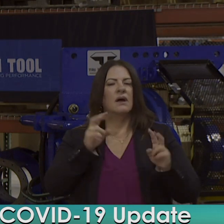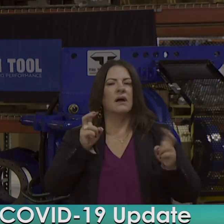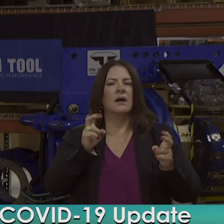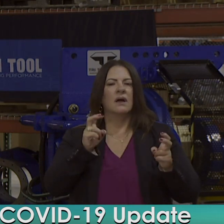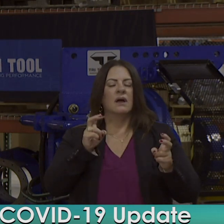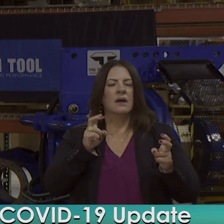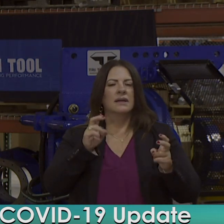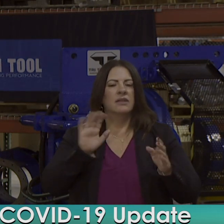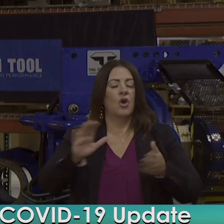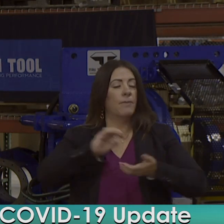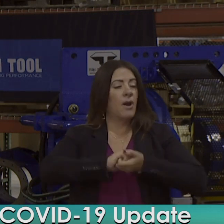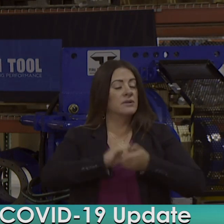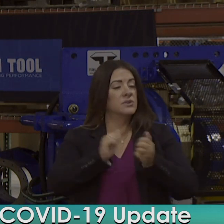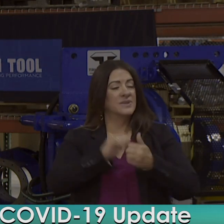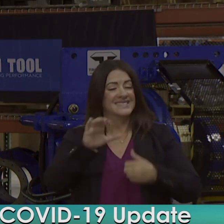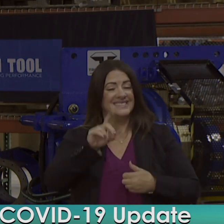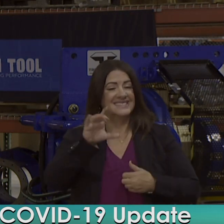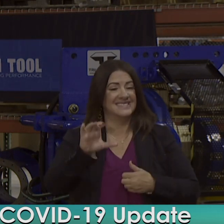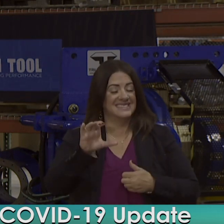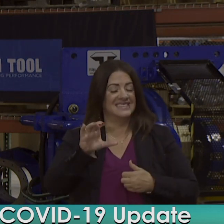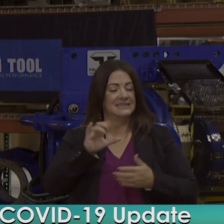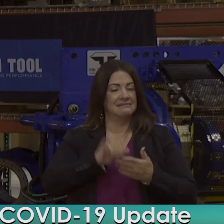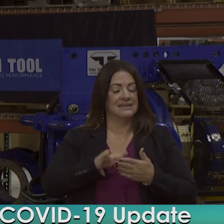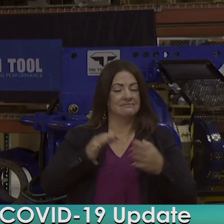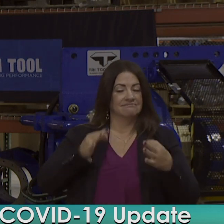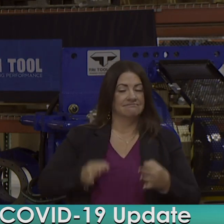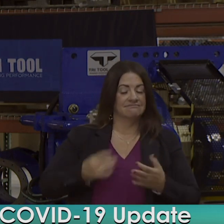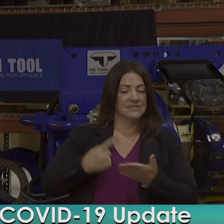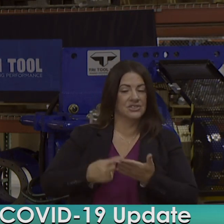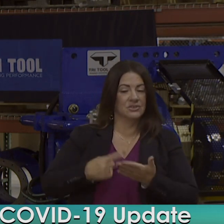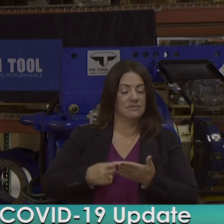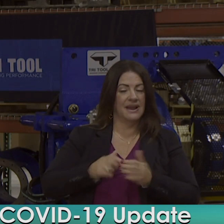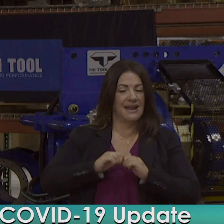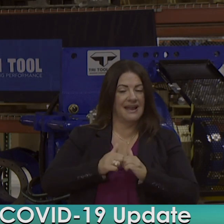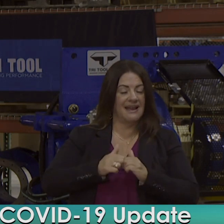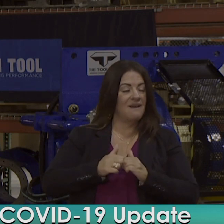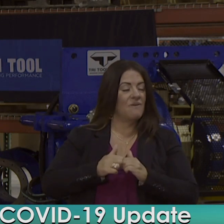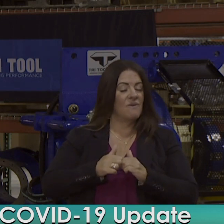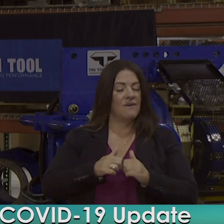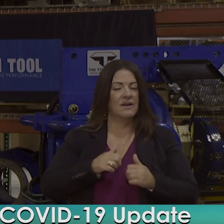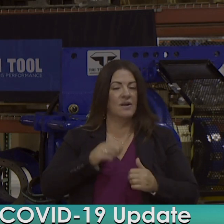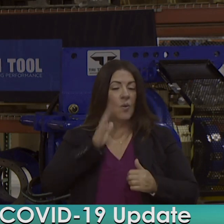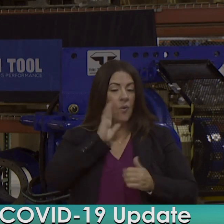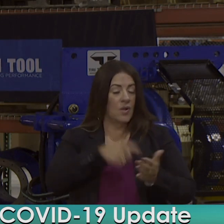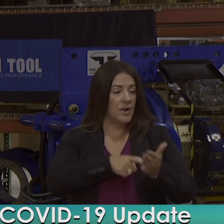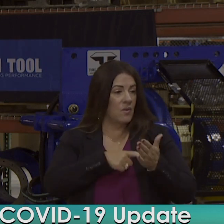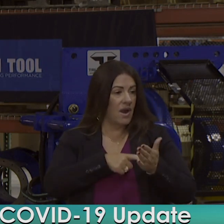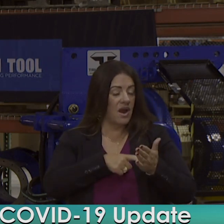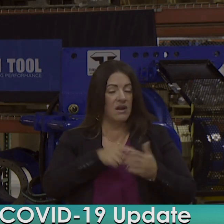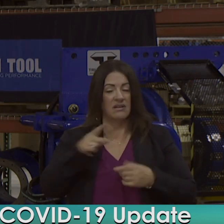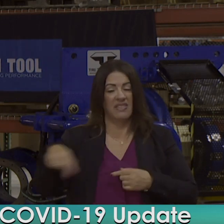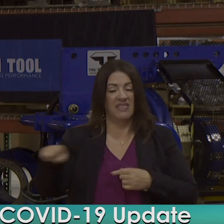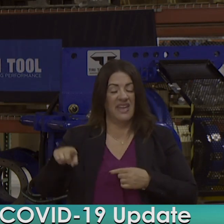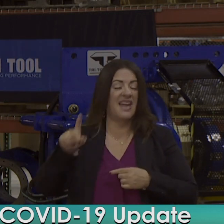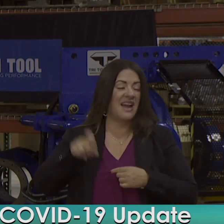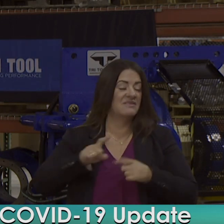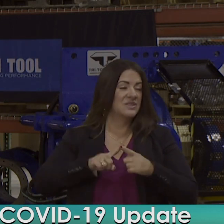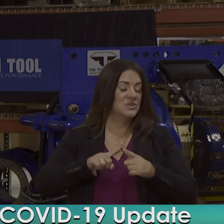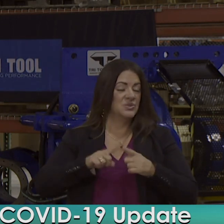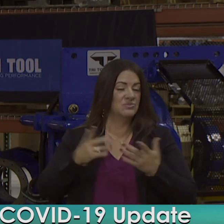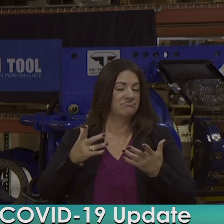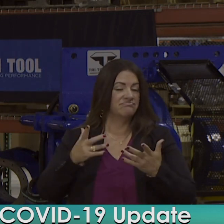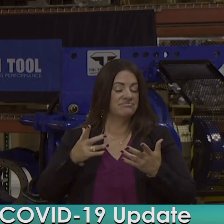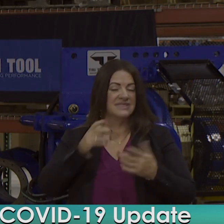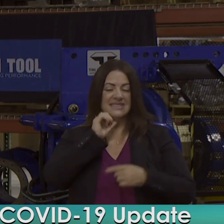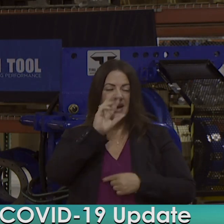CDC, where that is being determined with the kind of specificity that's required of their analysis, not just